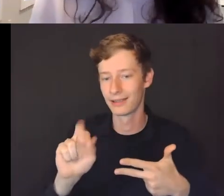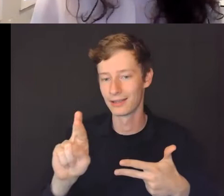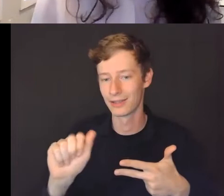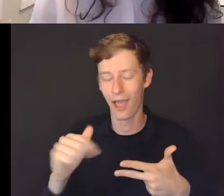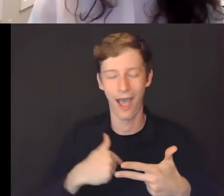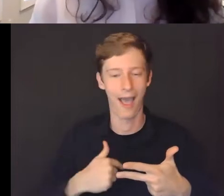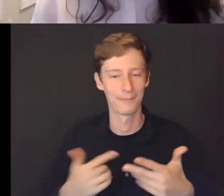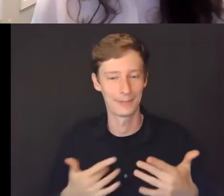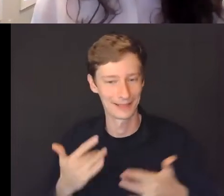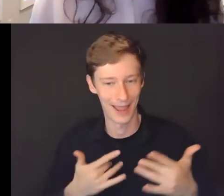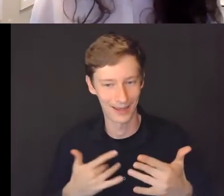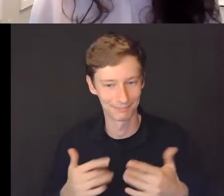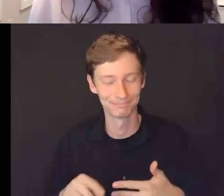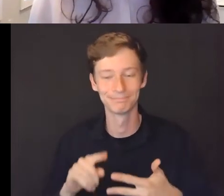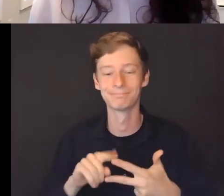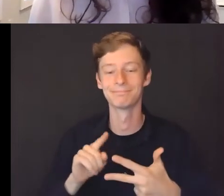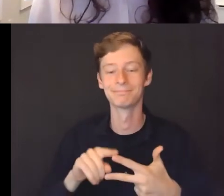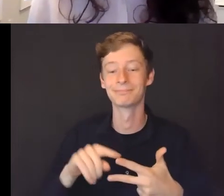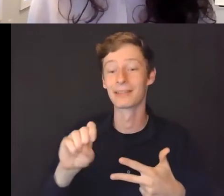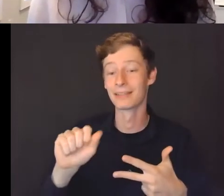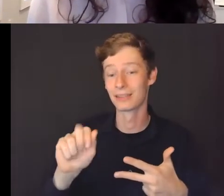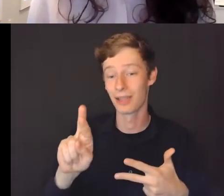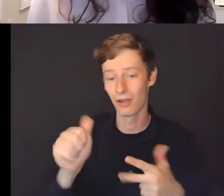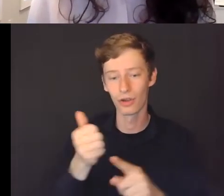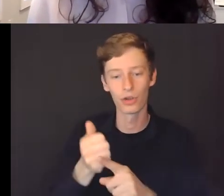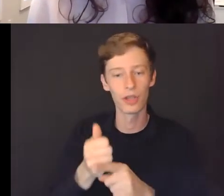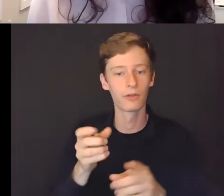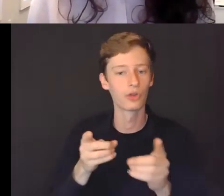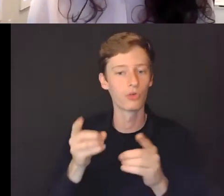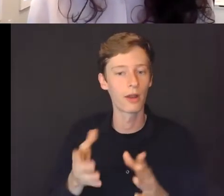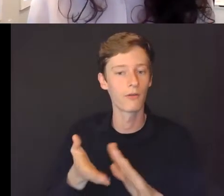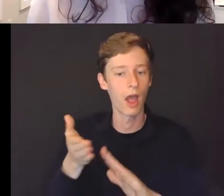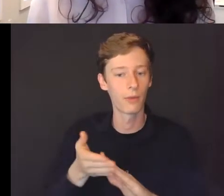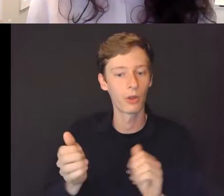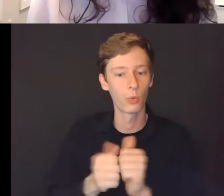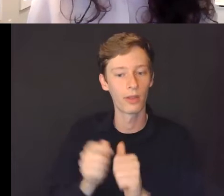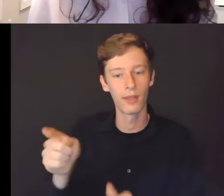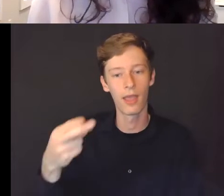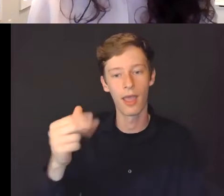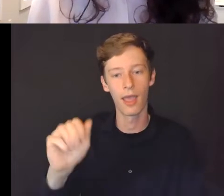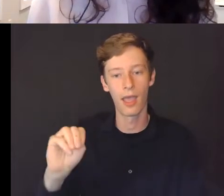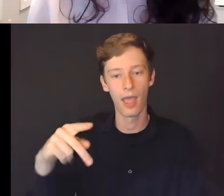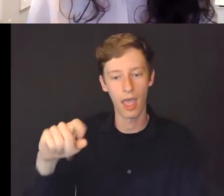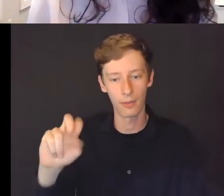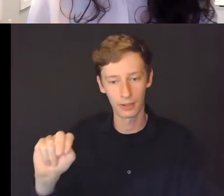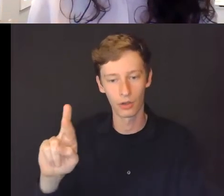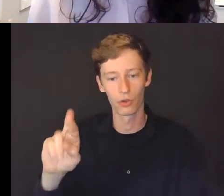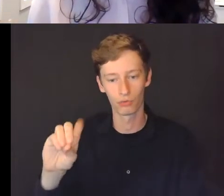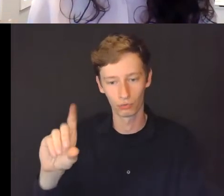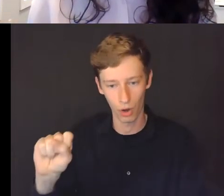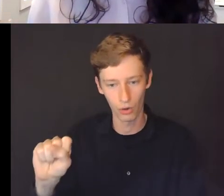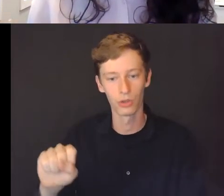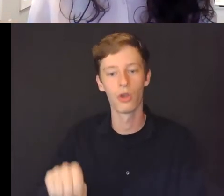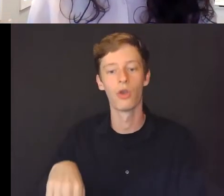excited. Sarah, Director of Operations with Hampton Roads Reproductive Justice League, and April Green,